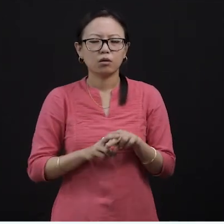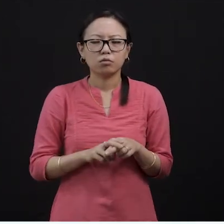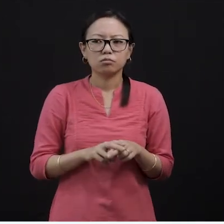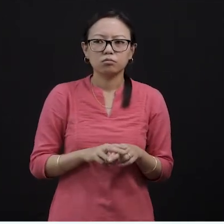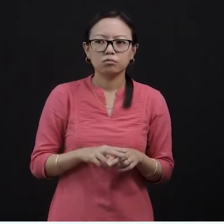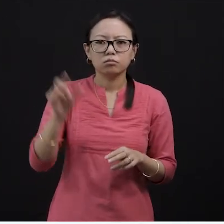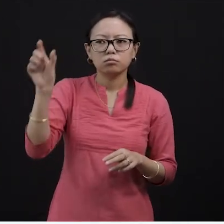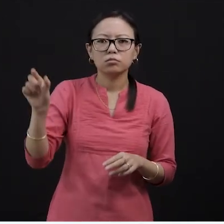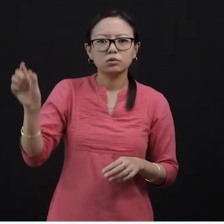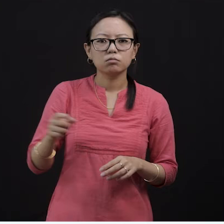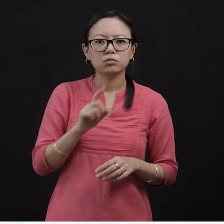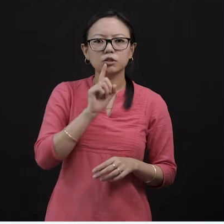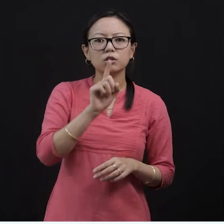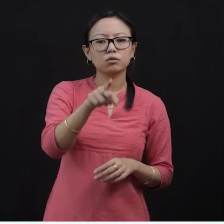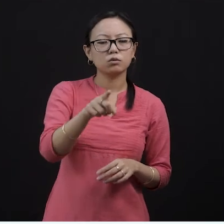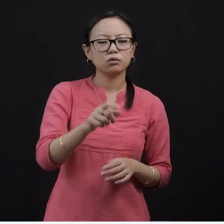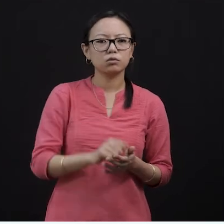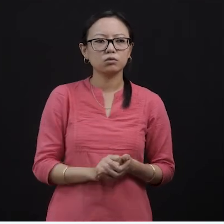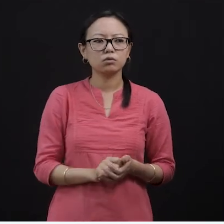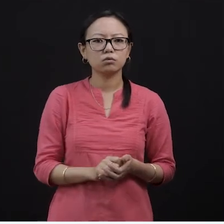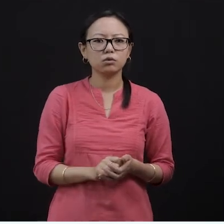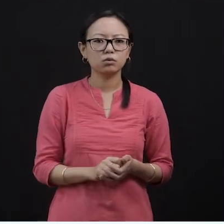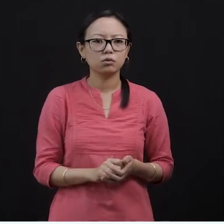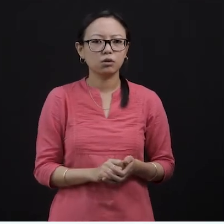of one pole in a magnet, means it is a wrong,